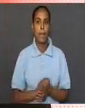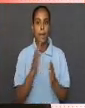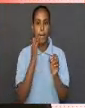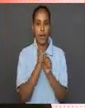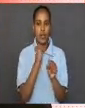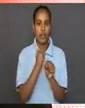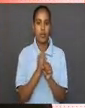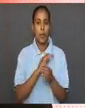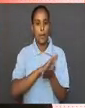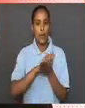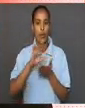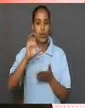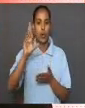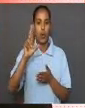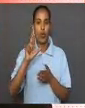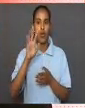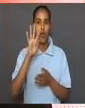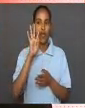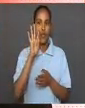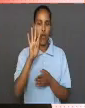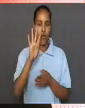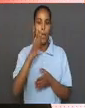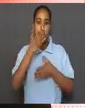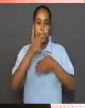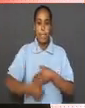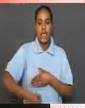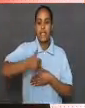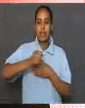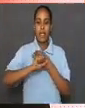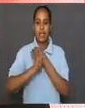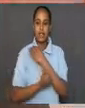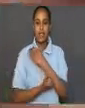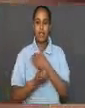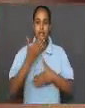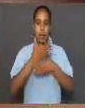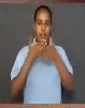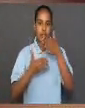Manufacturing pure chrome has 4 basic steps.